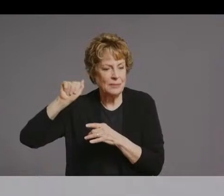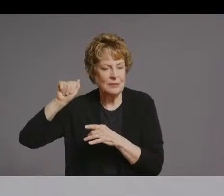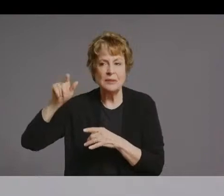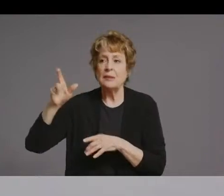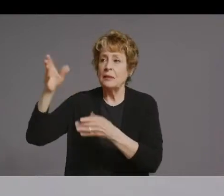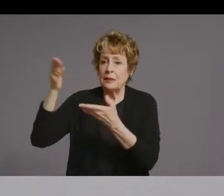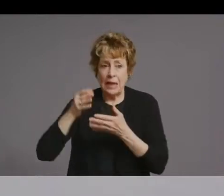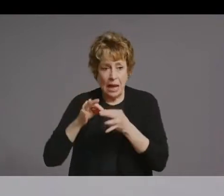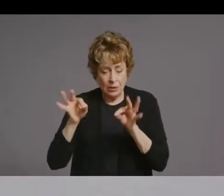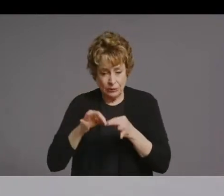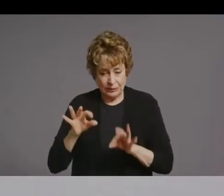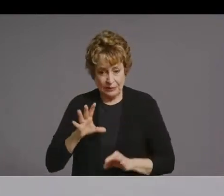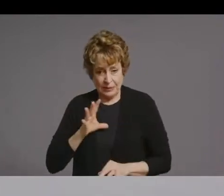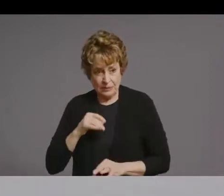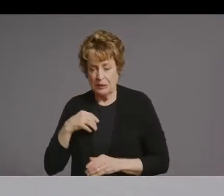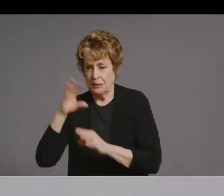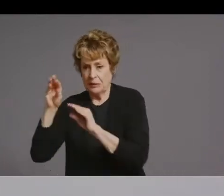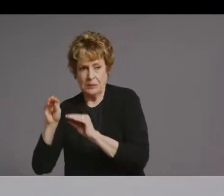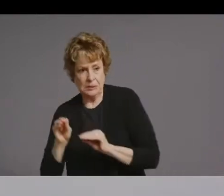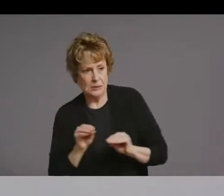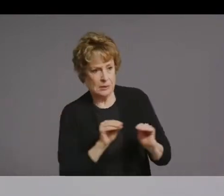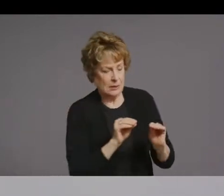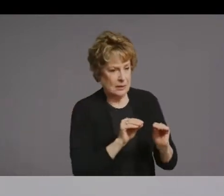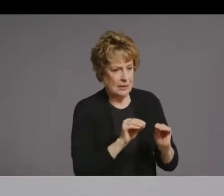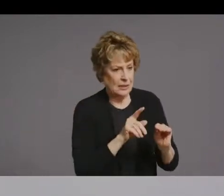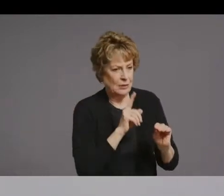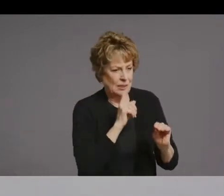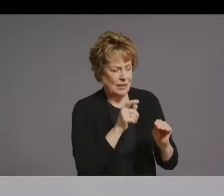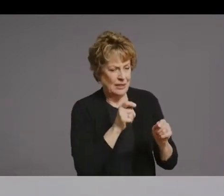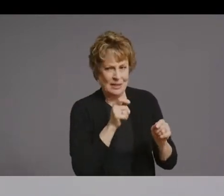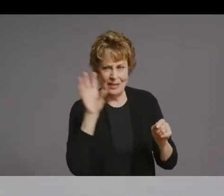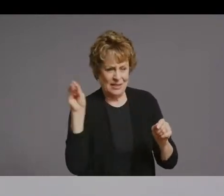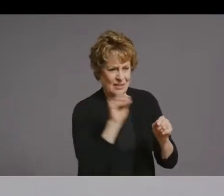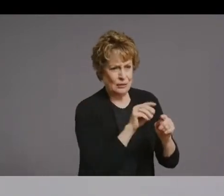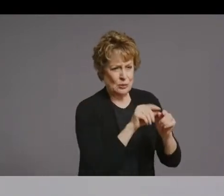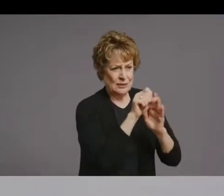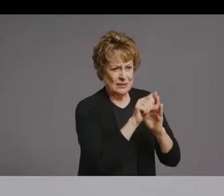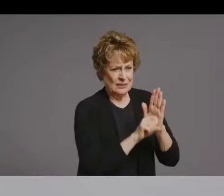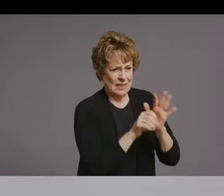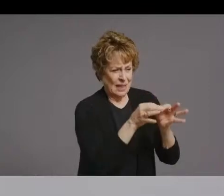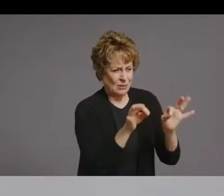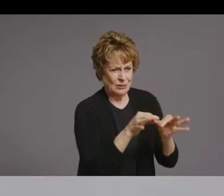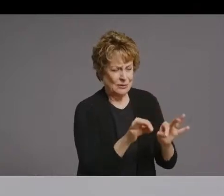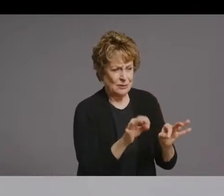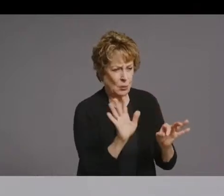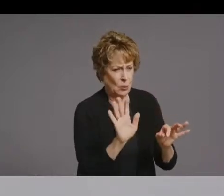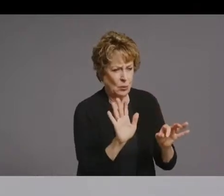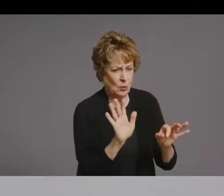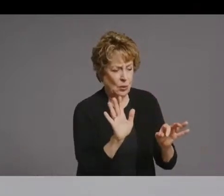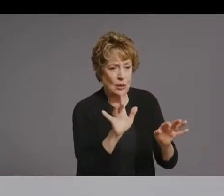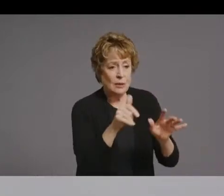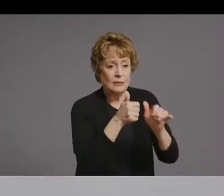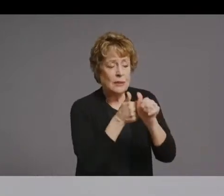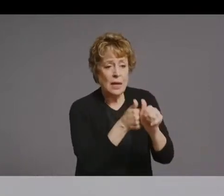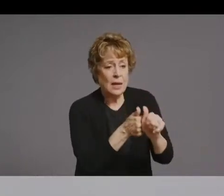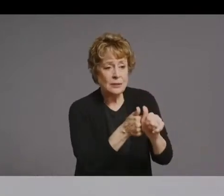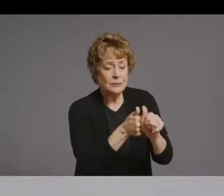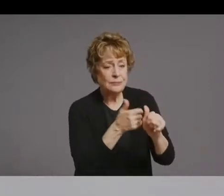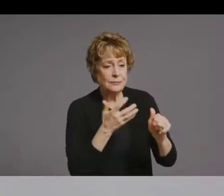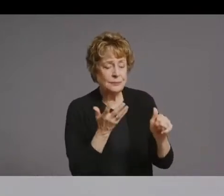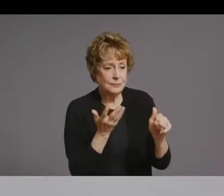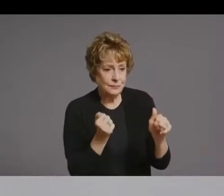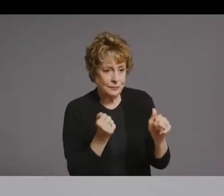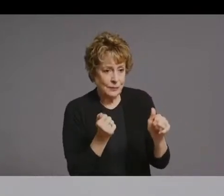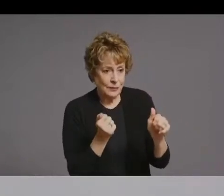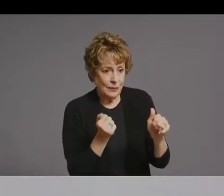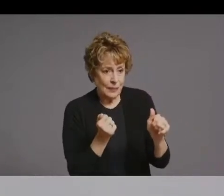vaccine management system, it actually doesn't necessarily, there's a couple of things that don't comply with what FEMA wants